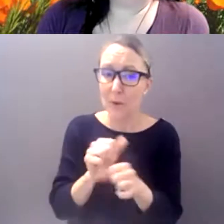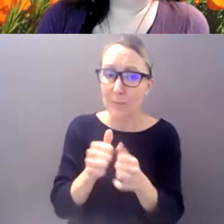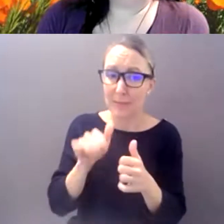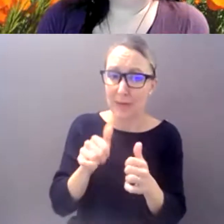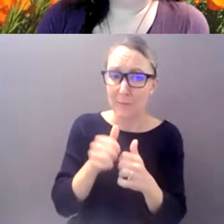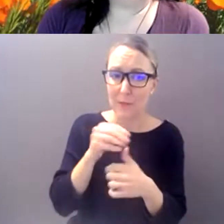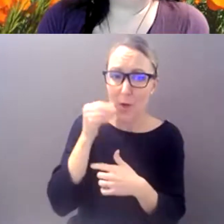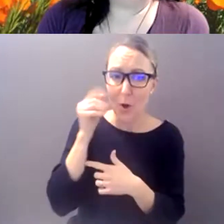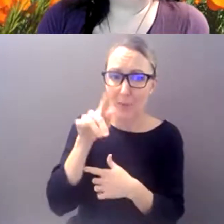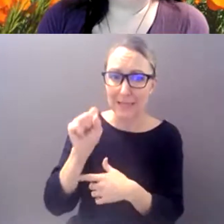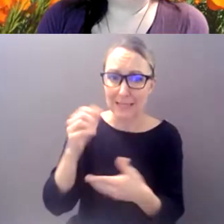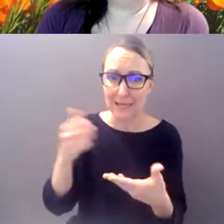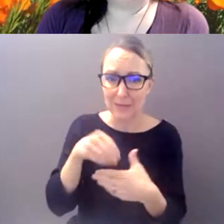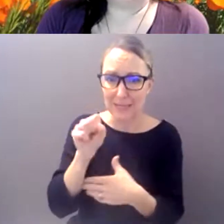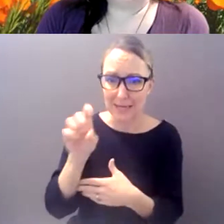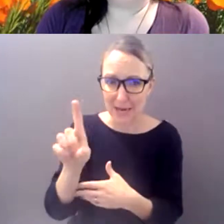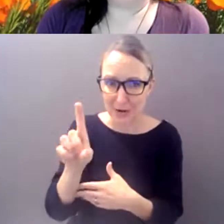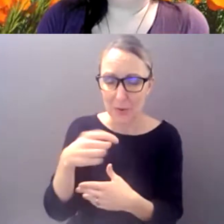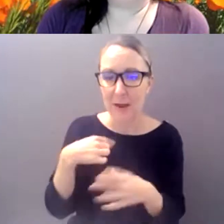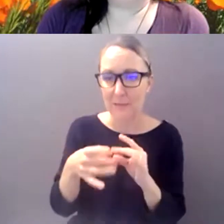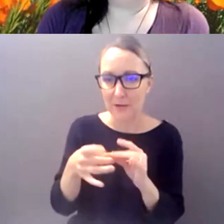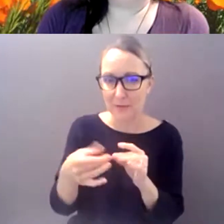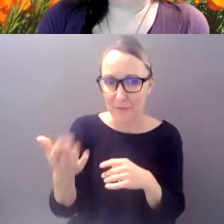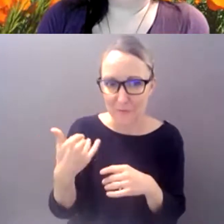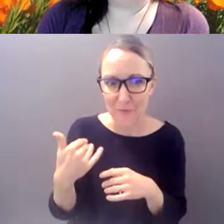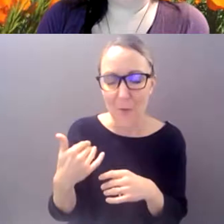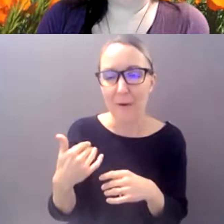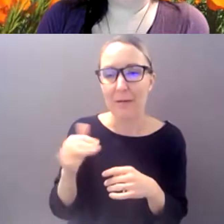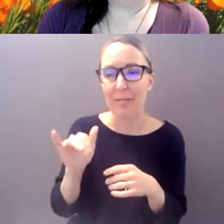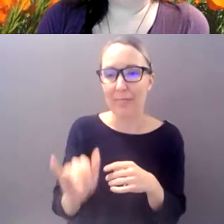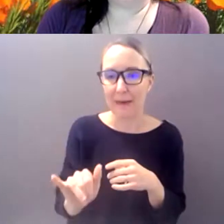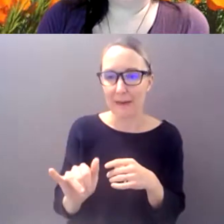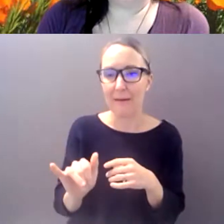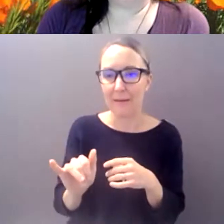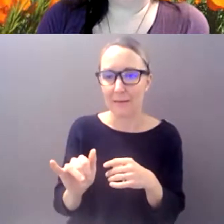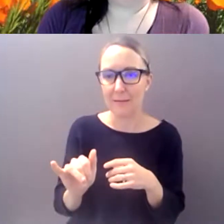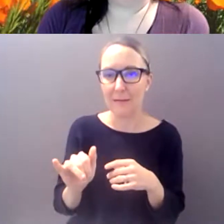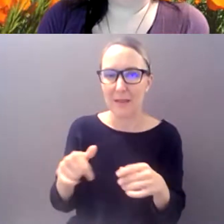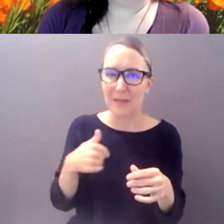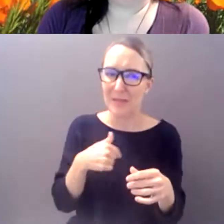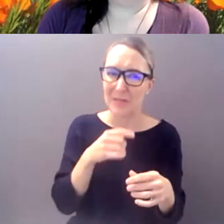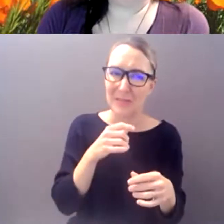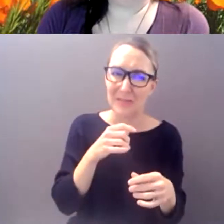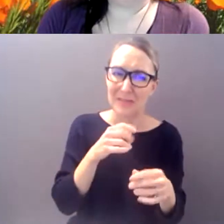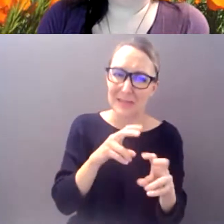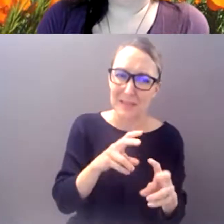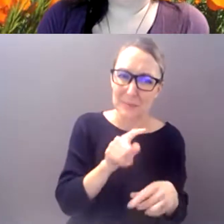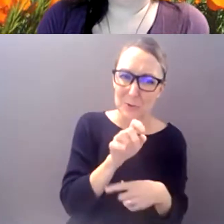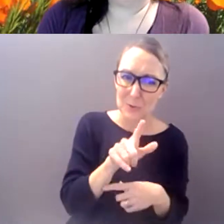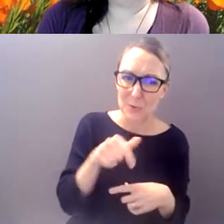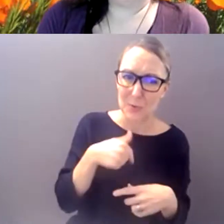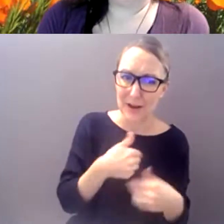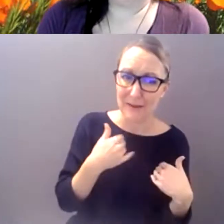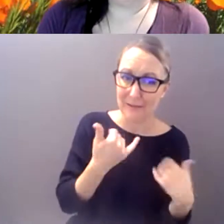now here in San Diego. As I mentioned, the VIASPA data is a poor assessment tool for older adults. And so